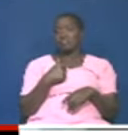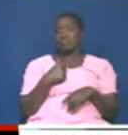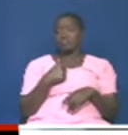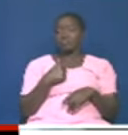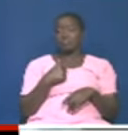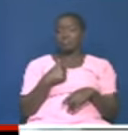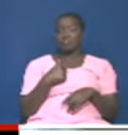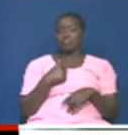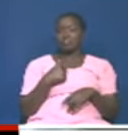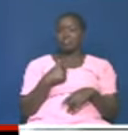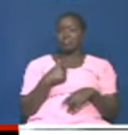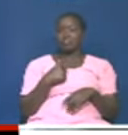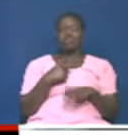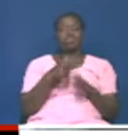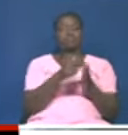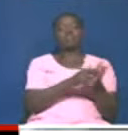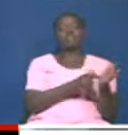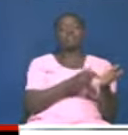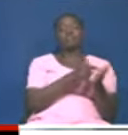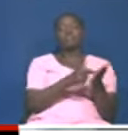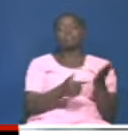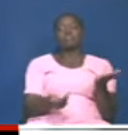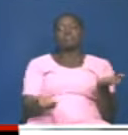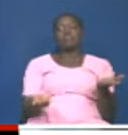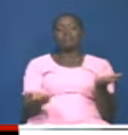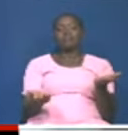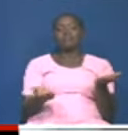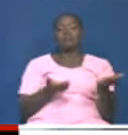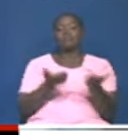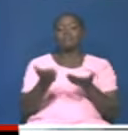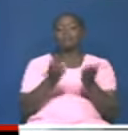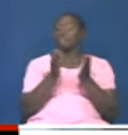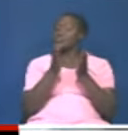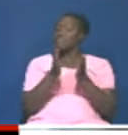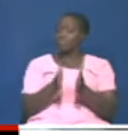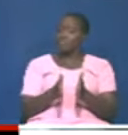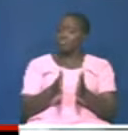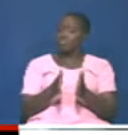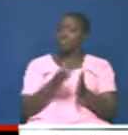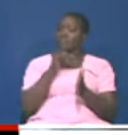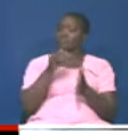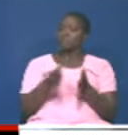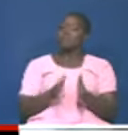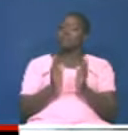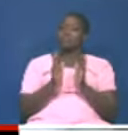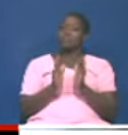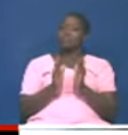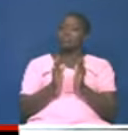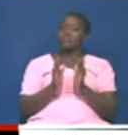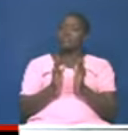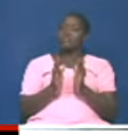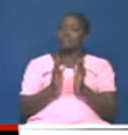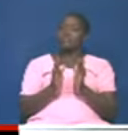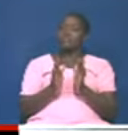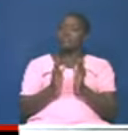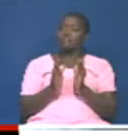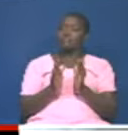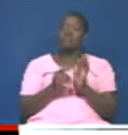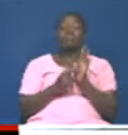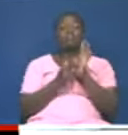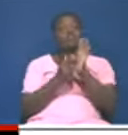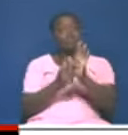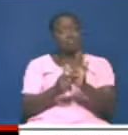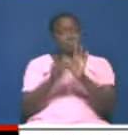itakuwa cancel mwanabiashara. Yani we are not allowed to display our